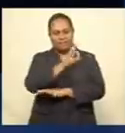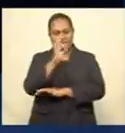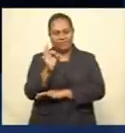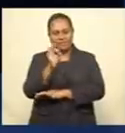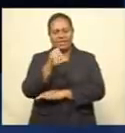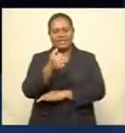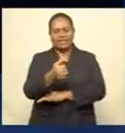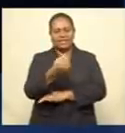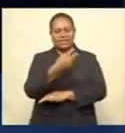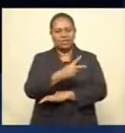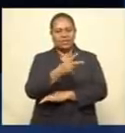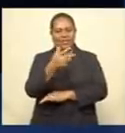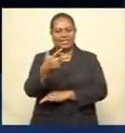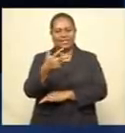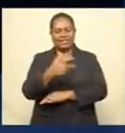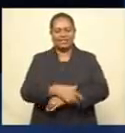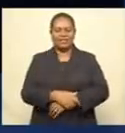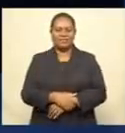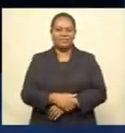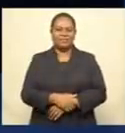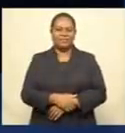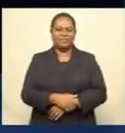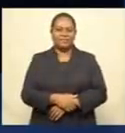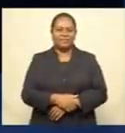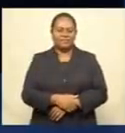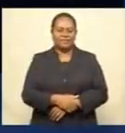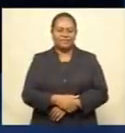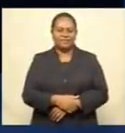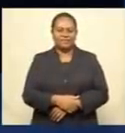at 6:28.